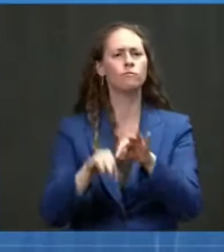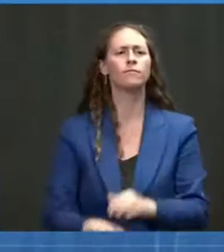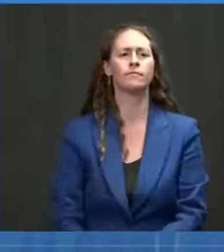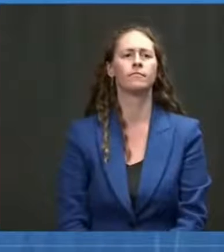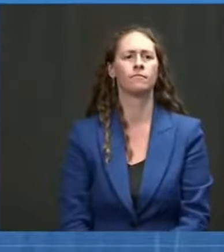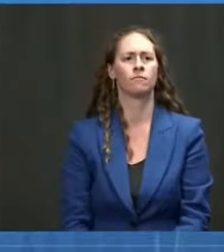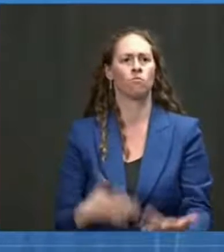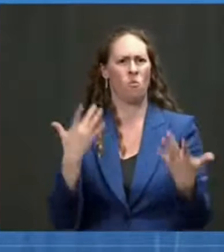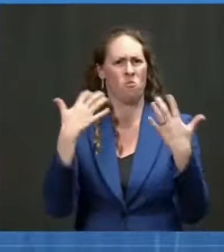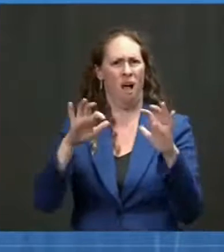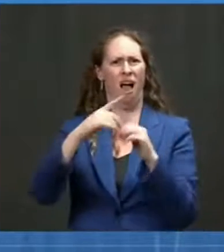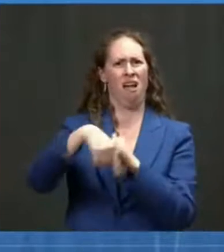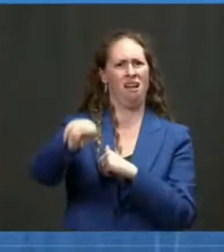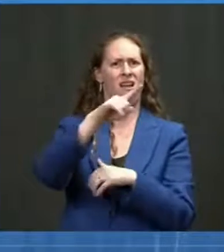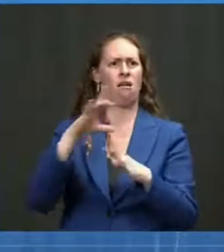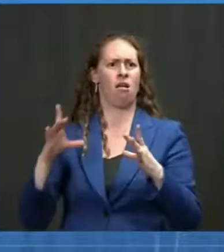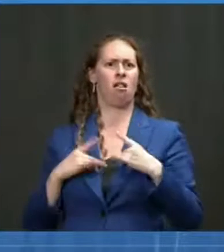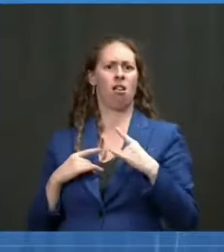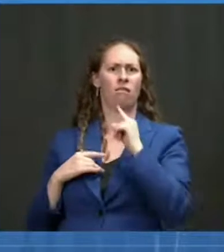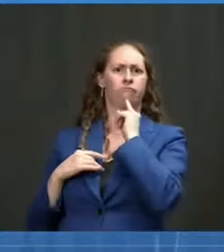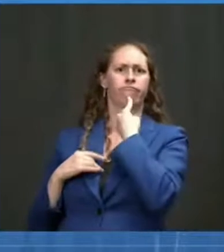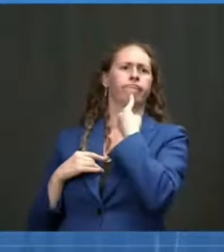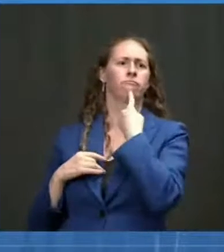to protect the country and save the most lives.